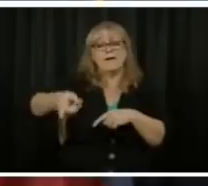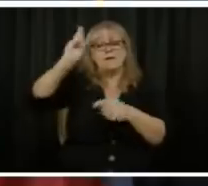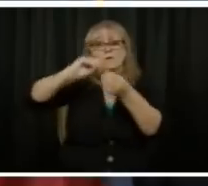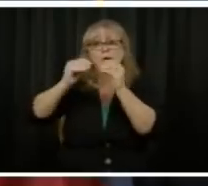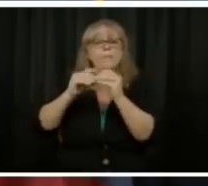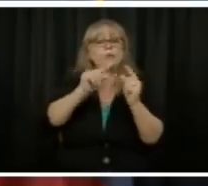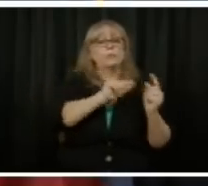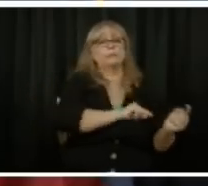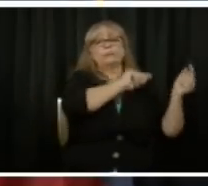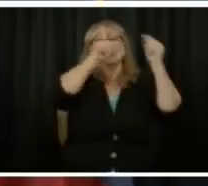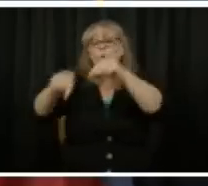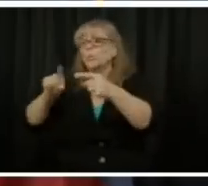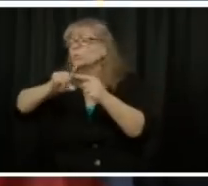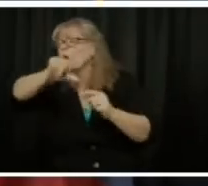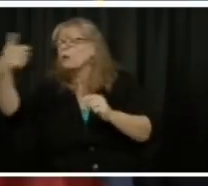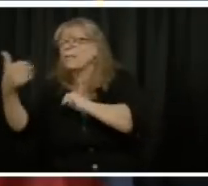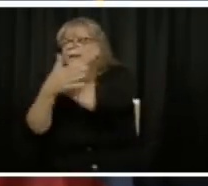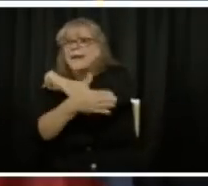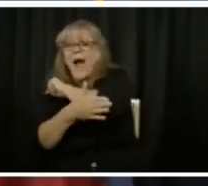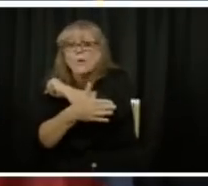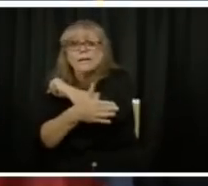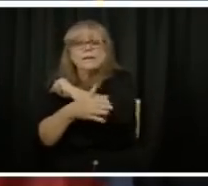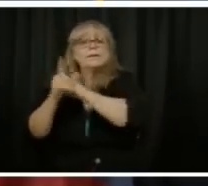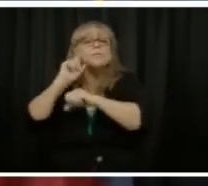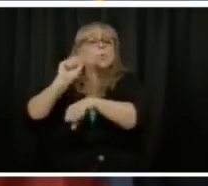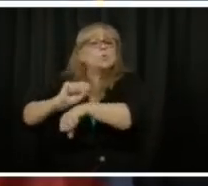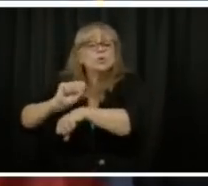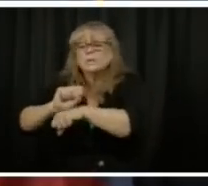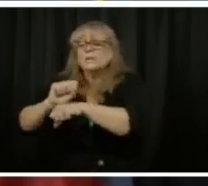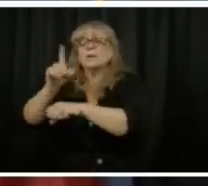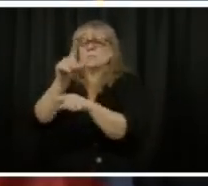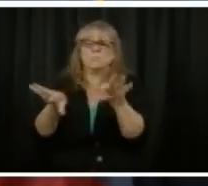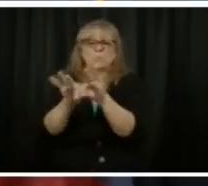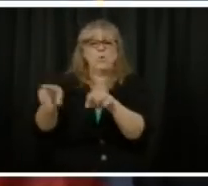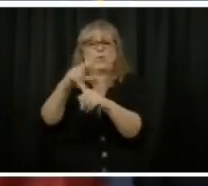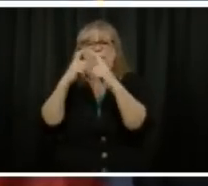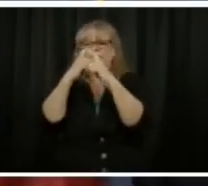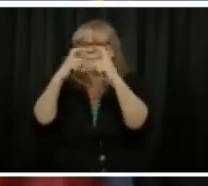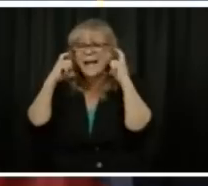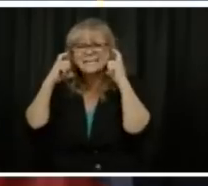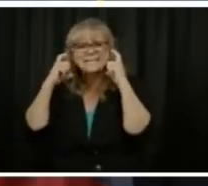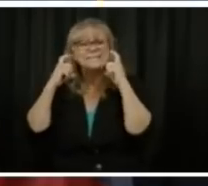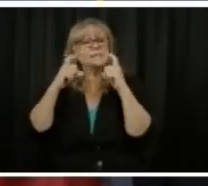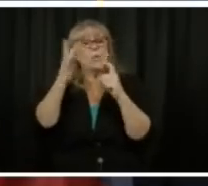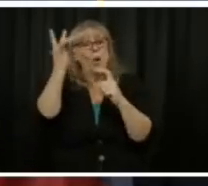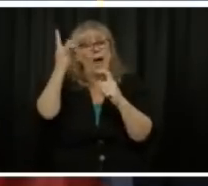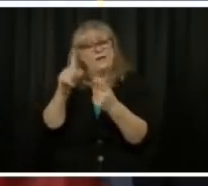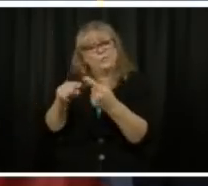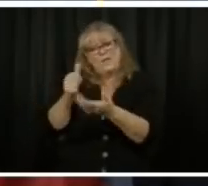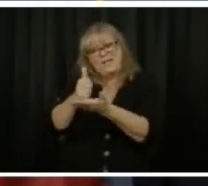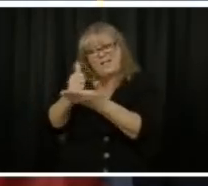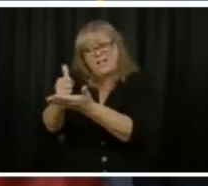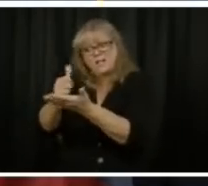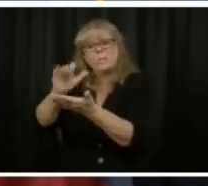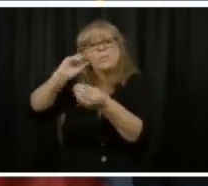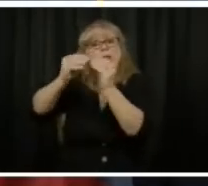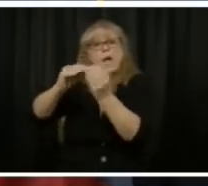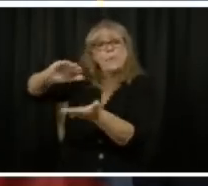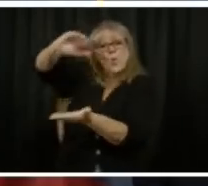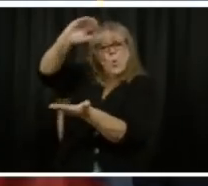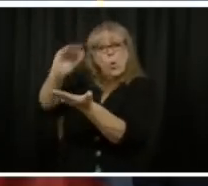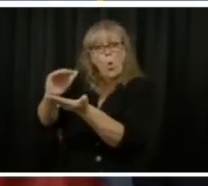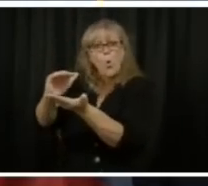masks, and that areas of Colorado with low incidence can continue that way and continue to be ahead of the state and not have to worry